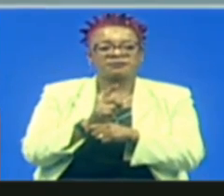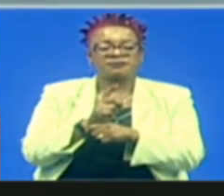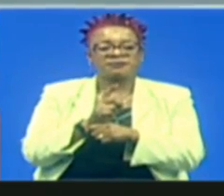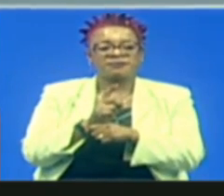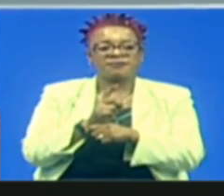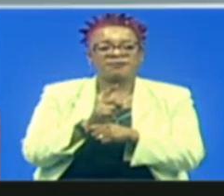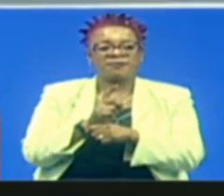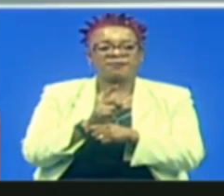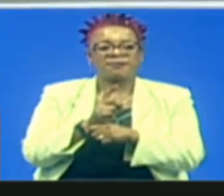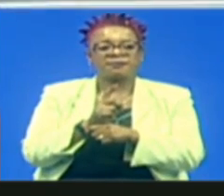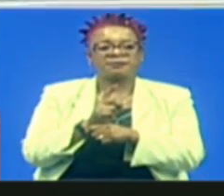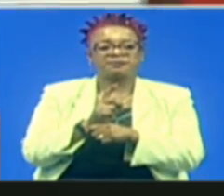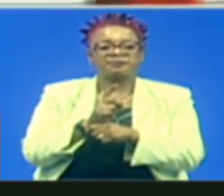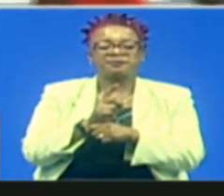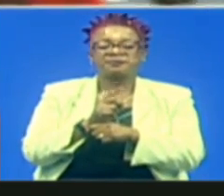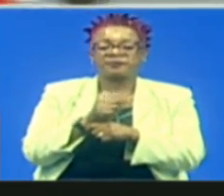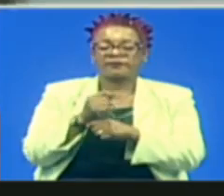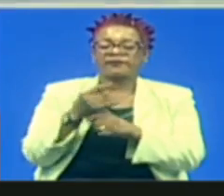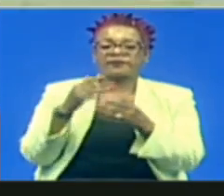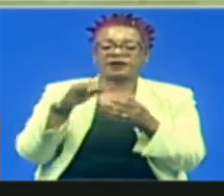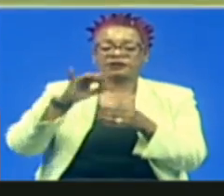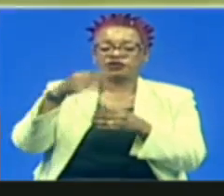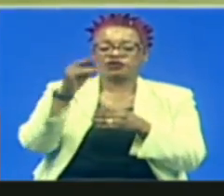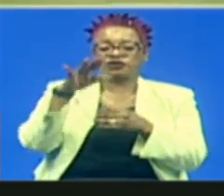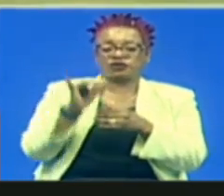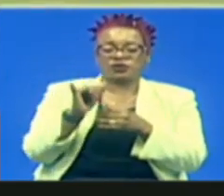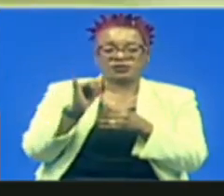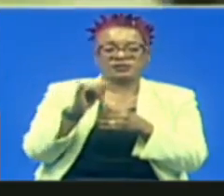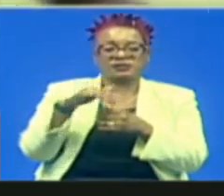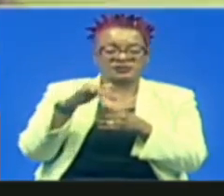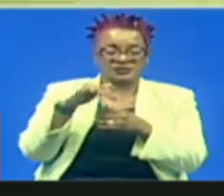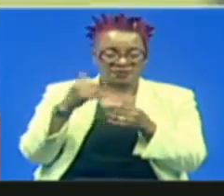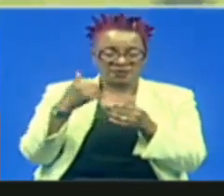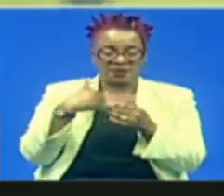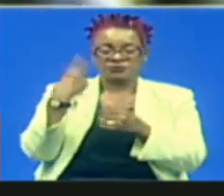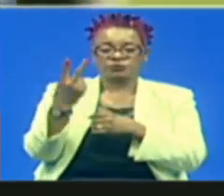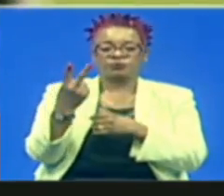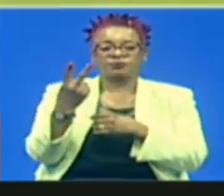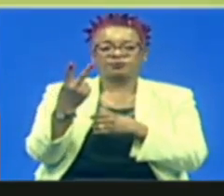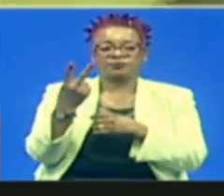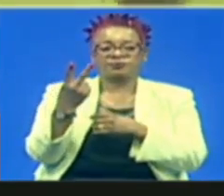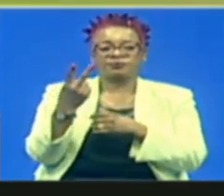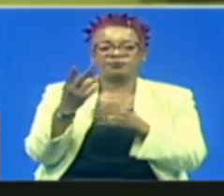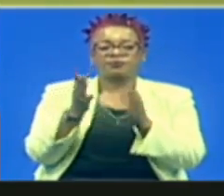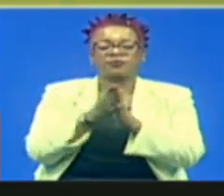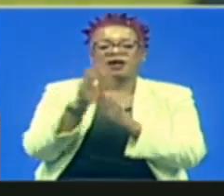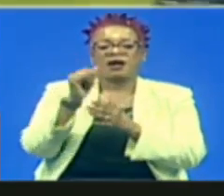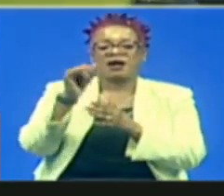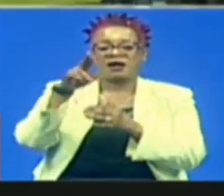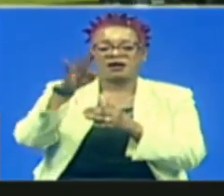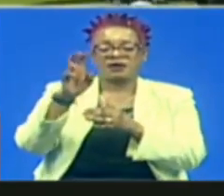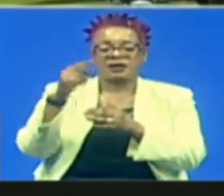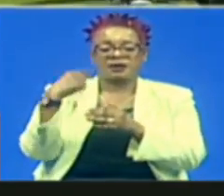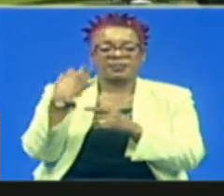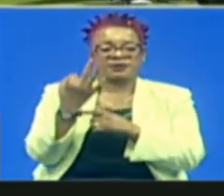World half marathon record holder Jocelyn Jepkosgei came in second, with Irene Kamaise third.